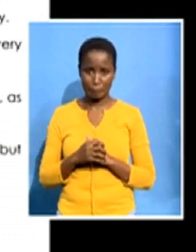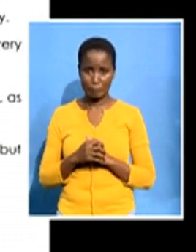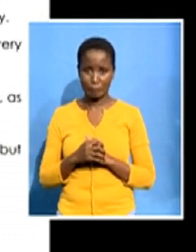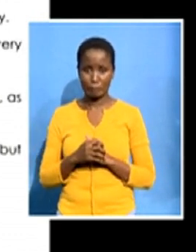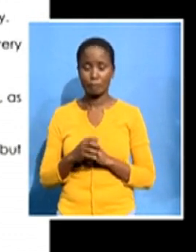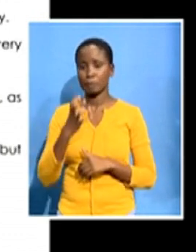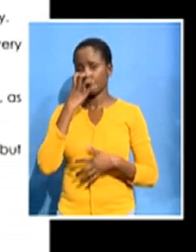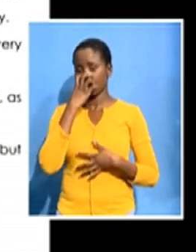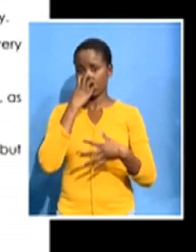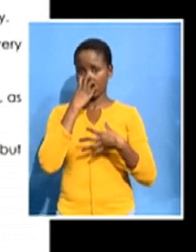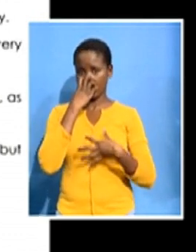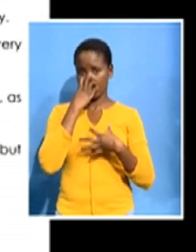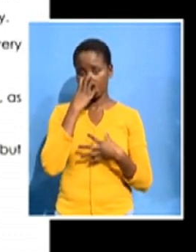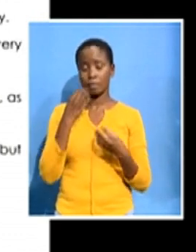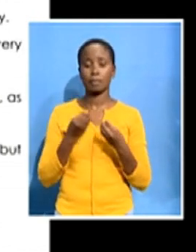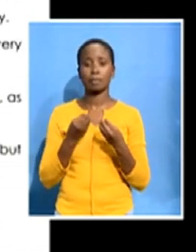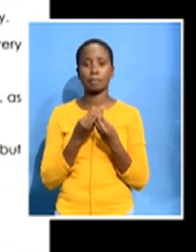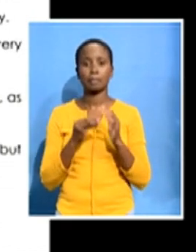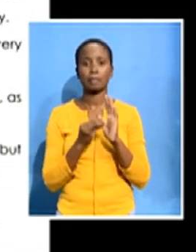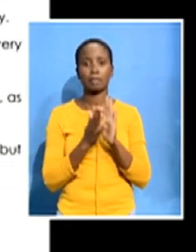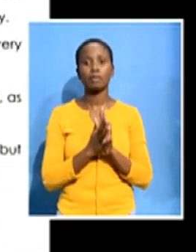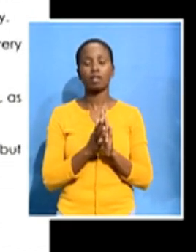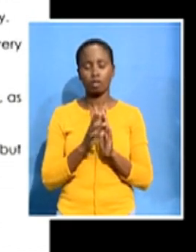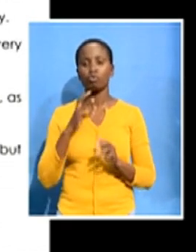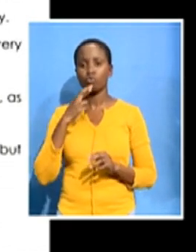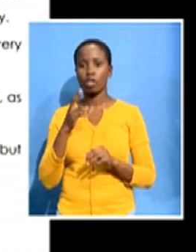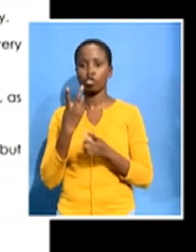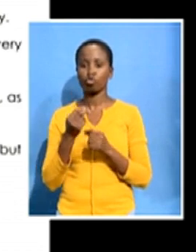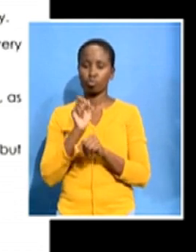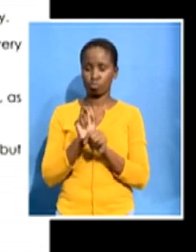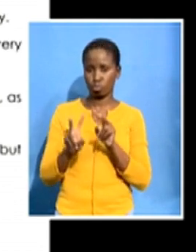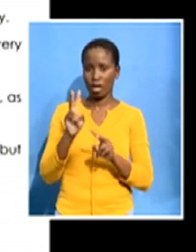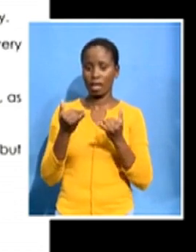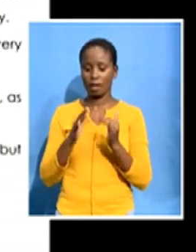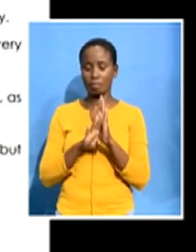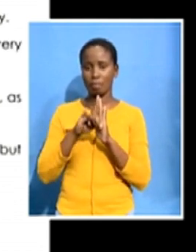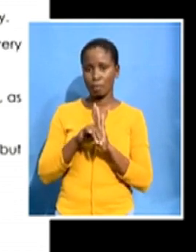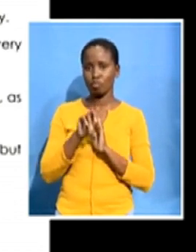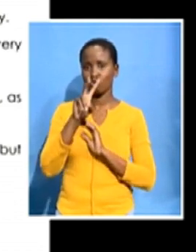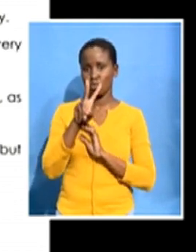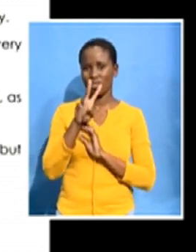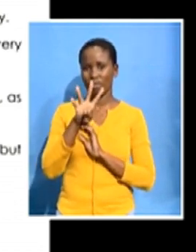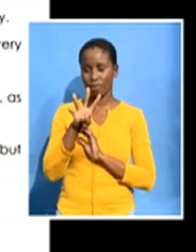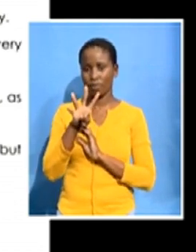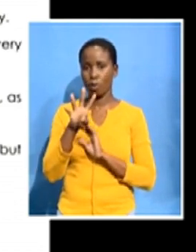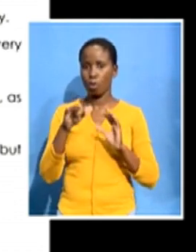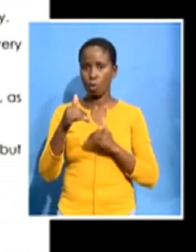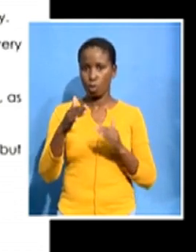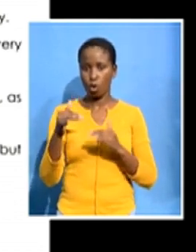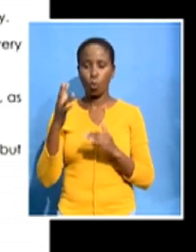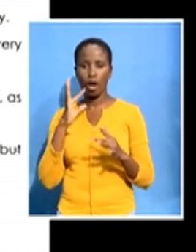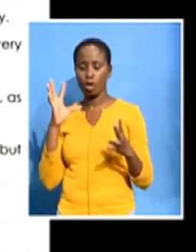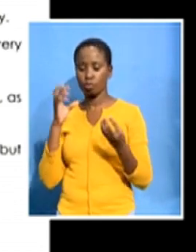really monitored. We're now down to 24 tons combined between private and public sector per day. And that's